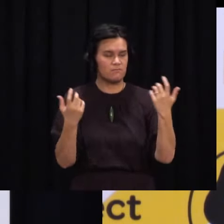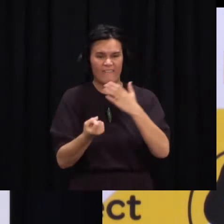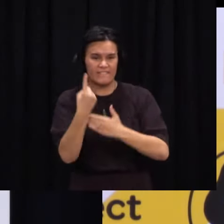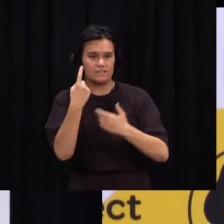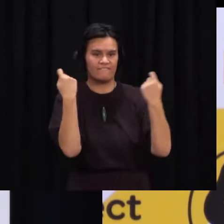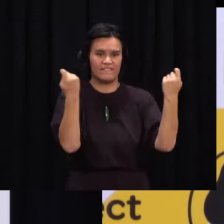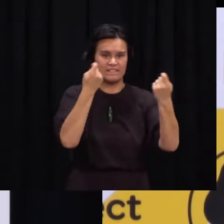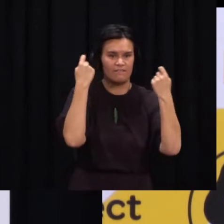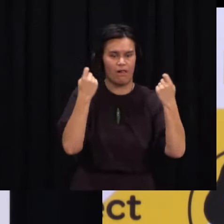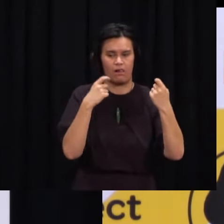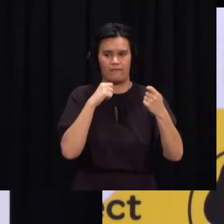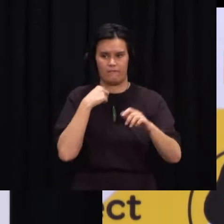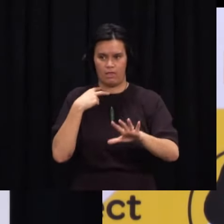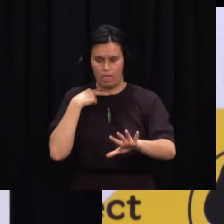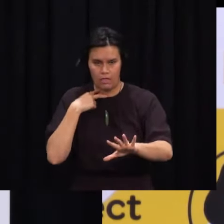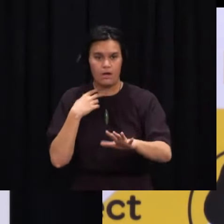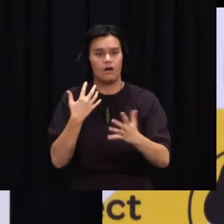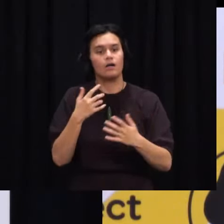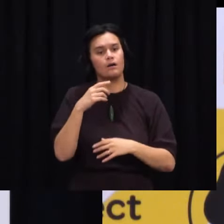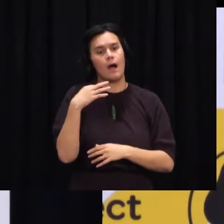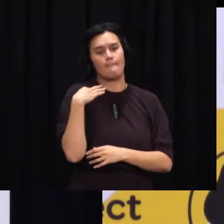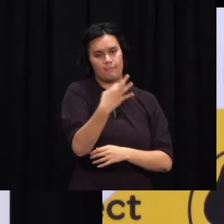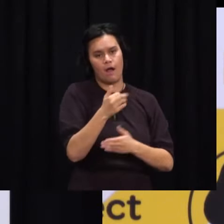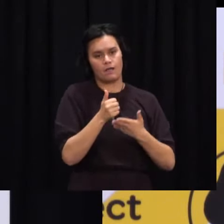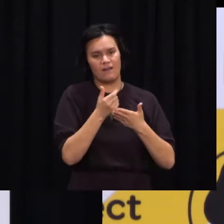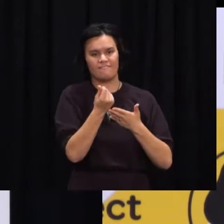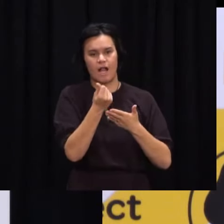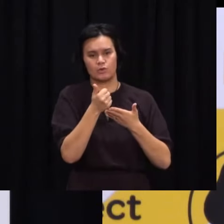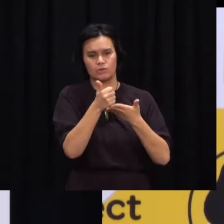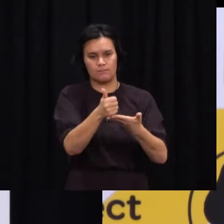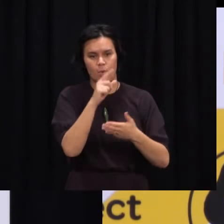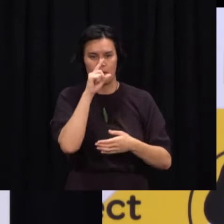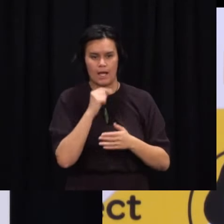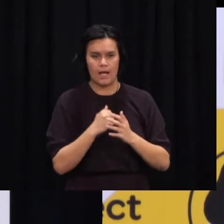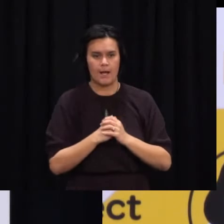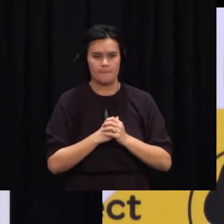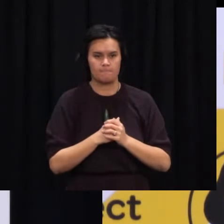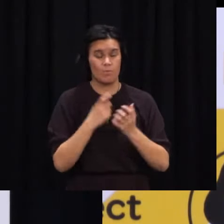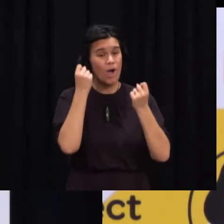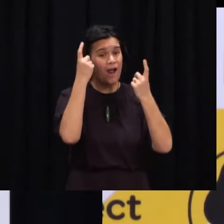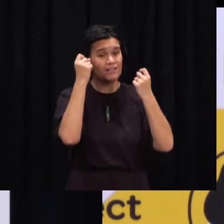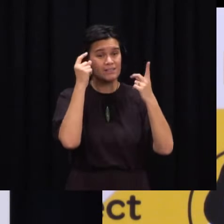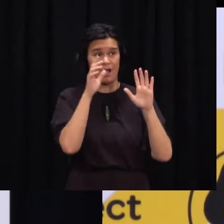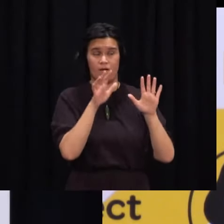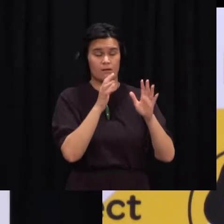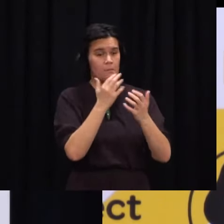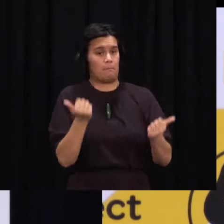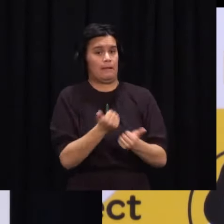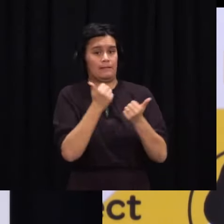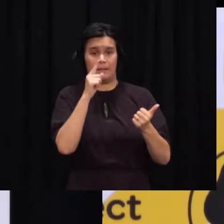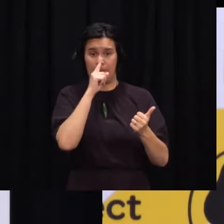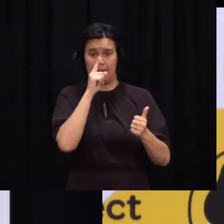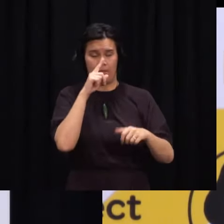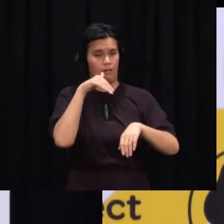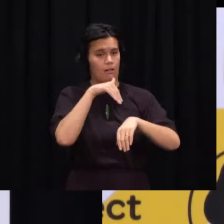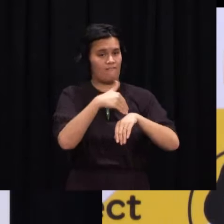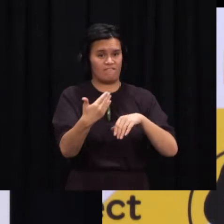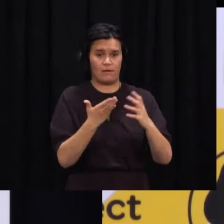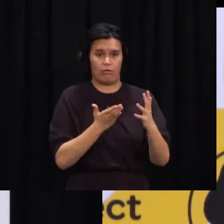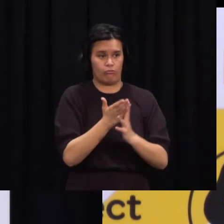under review the needs of those particularly affected by these restrictions, and that's something the Minister of Finance is constantly